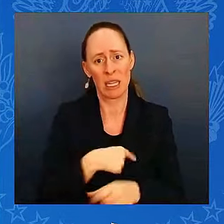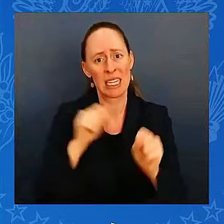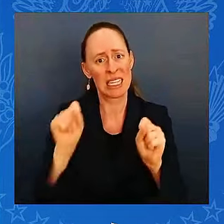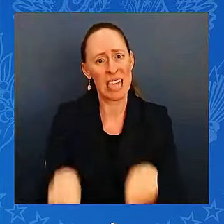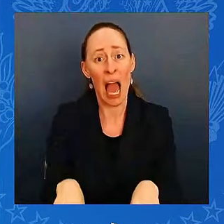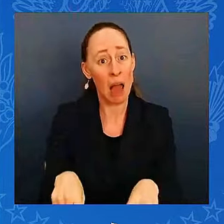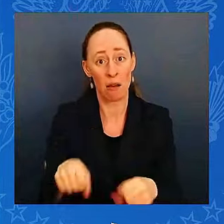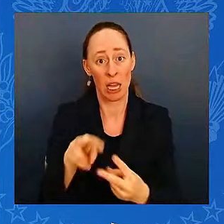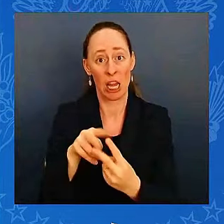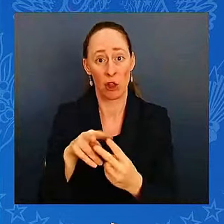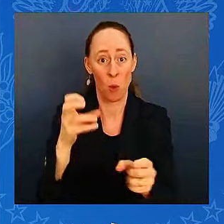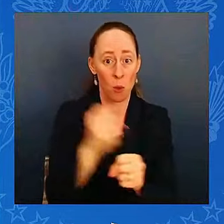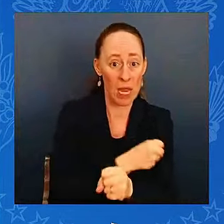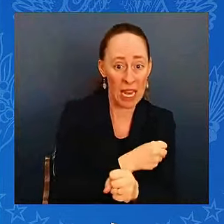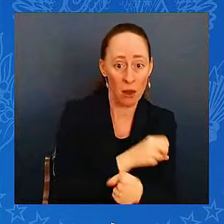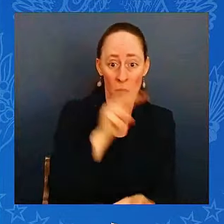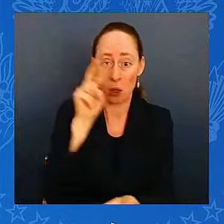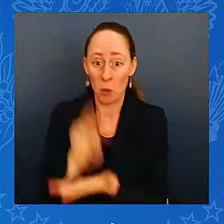win. Thank you.